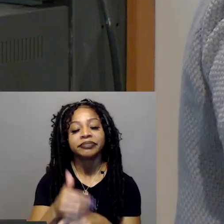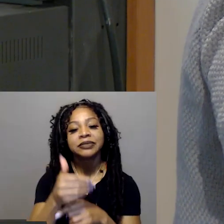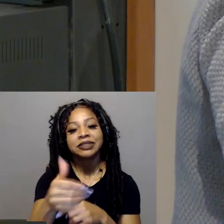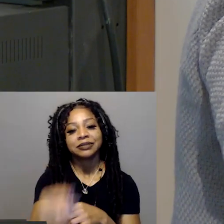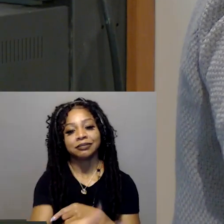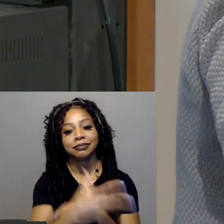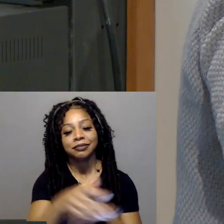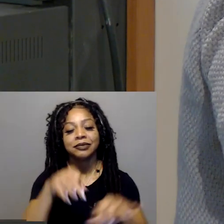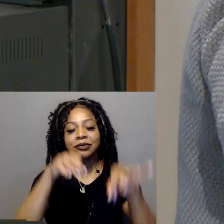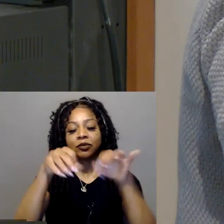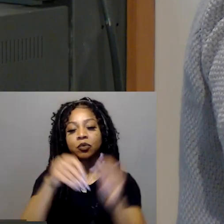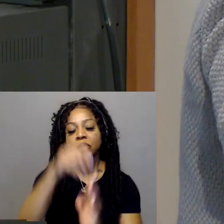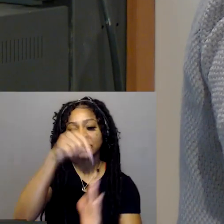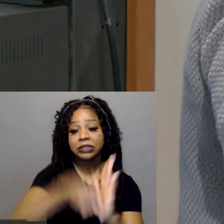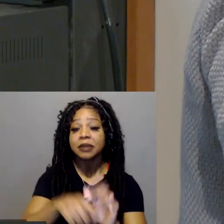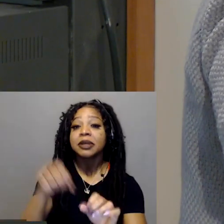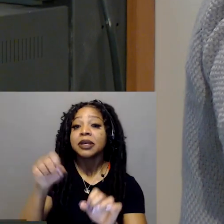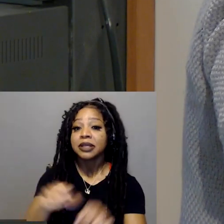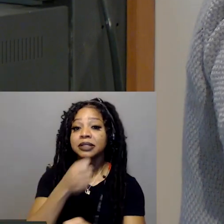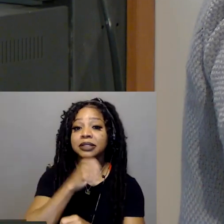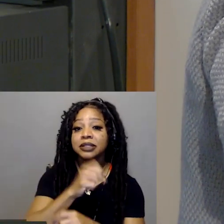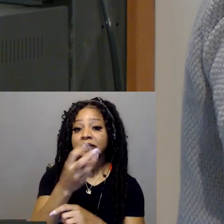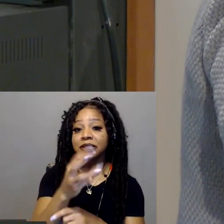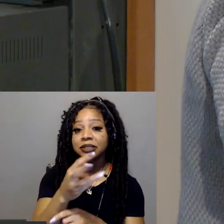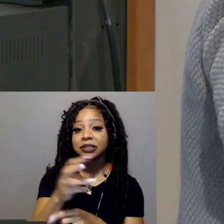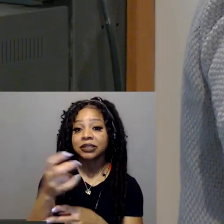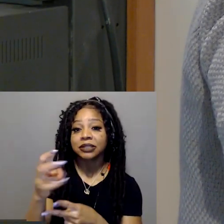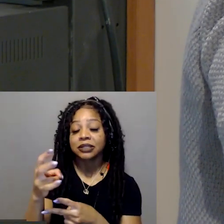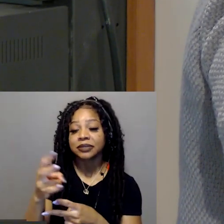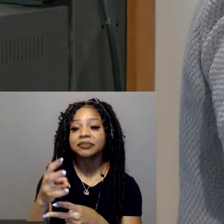more. But yeah, so 16 and 17-year-olds